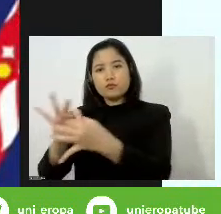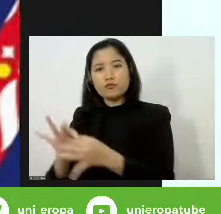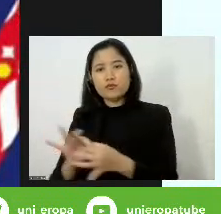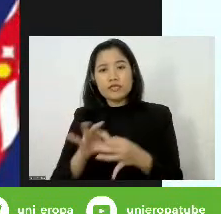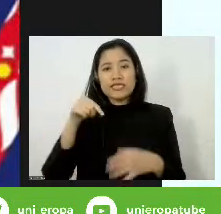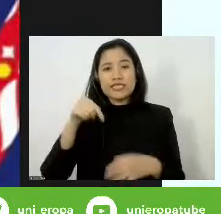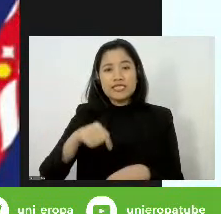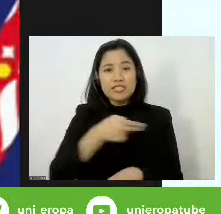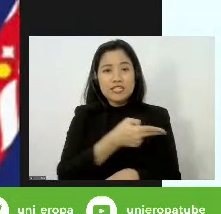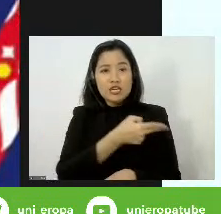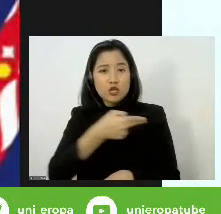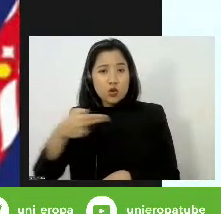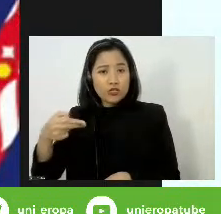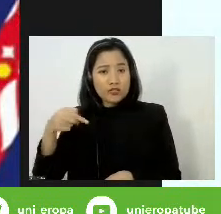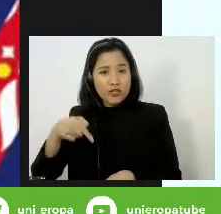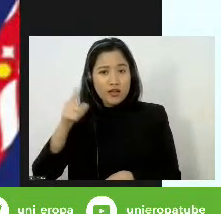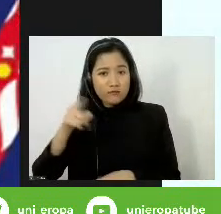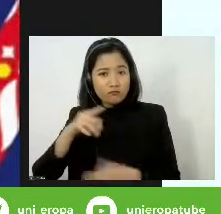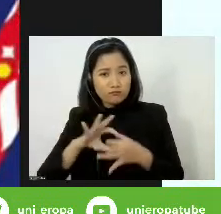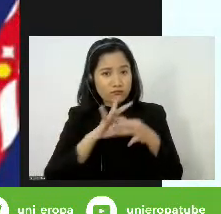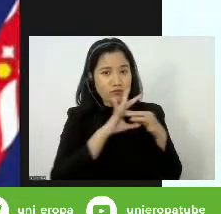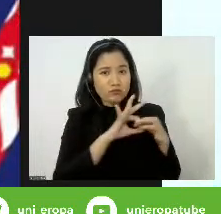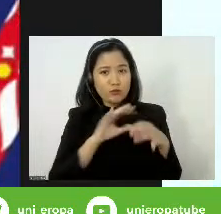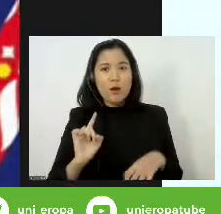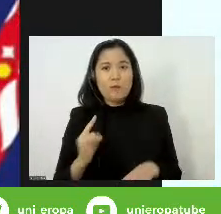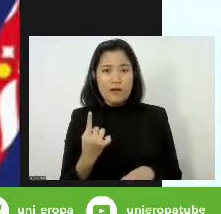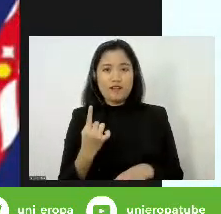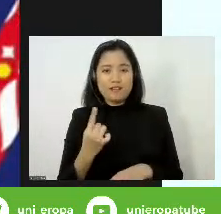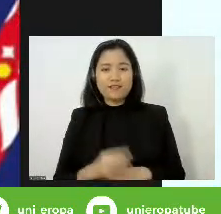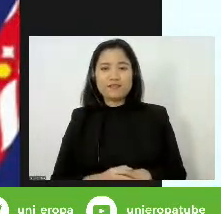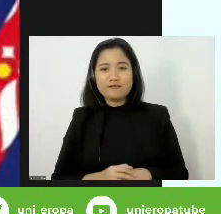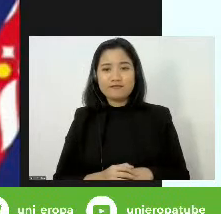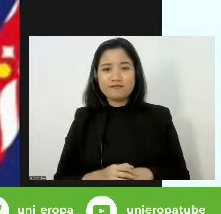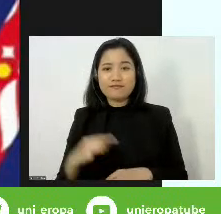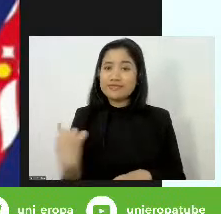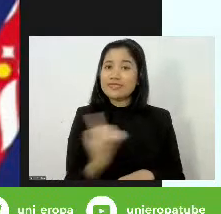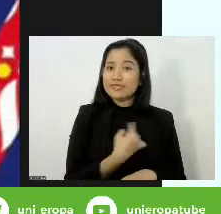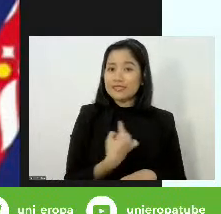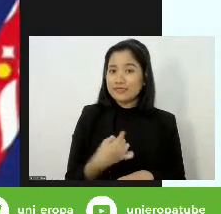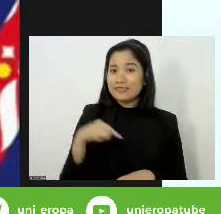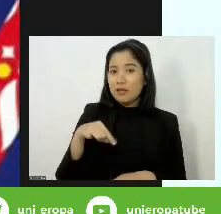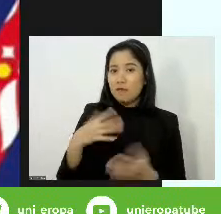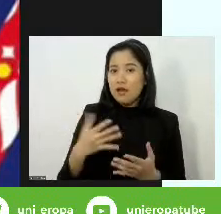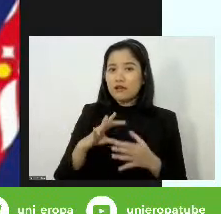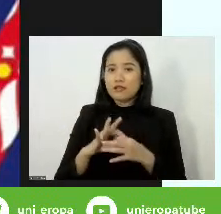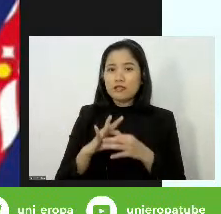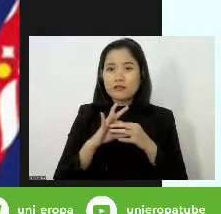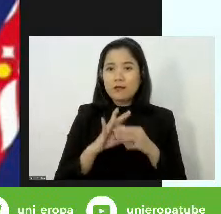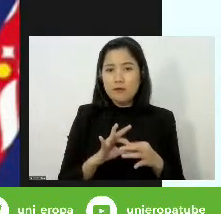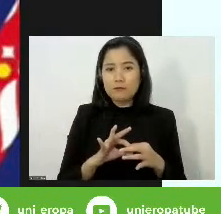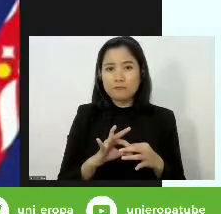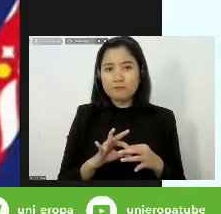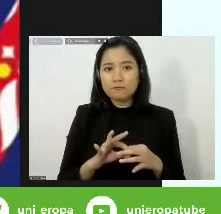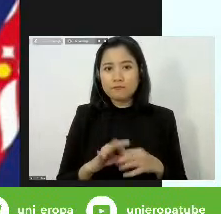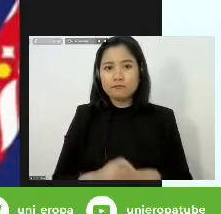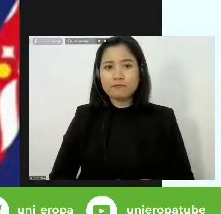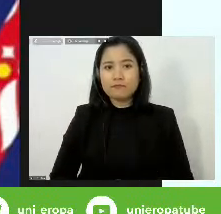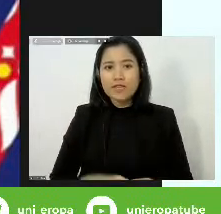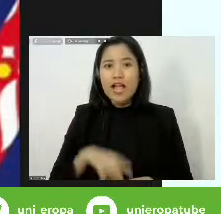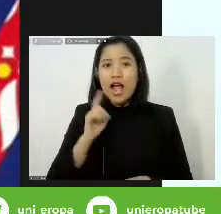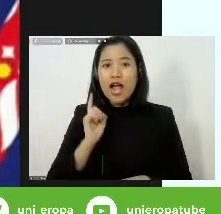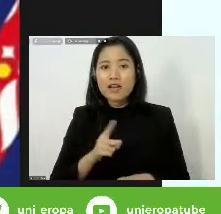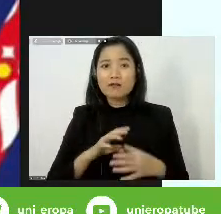s1nya promosi dress with many partners Across the workflow songs.you Sarah